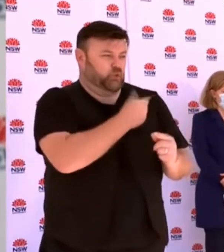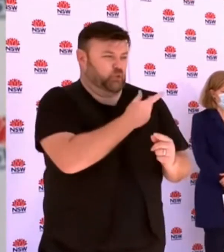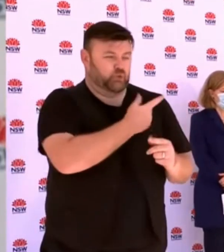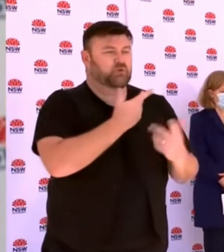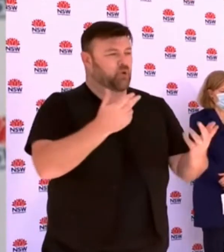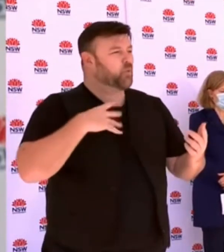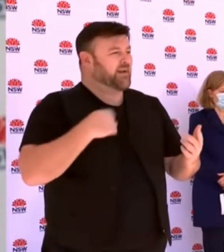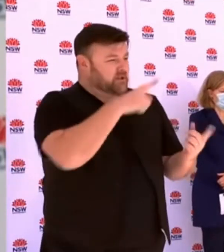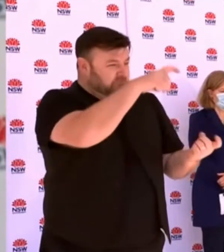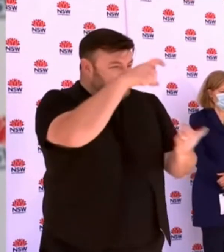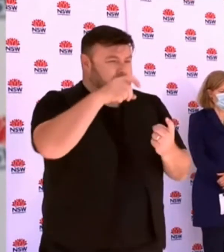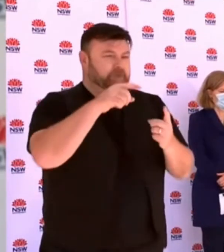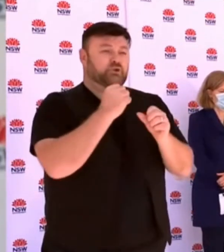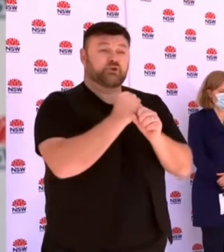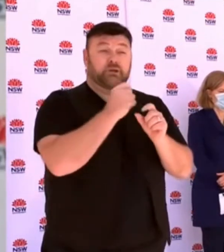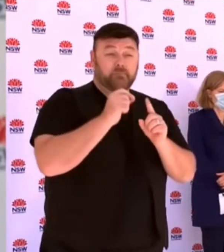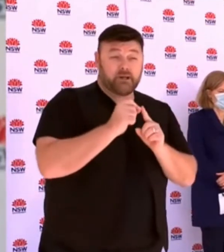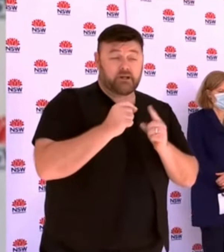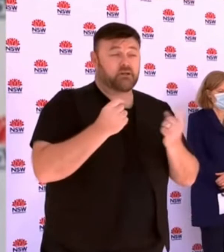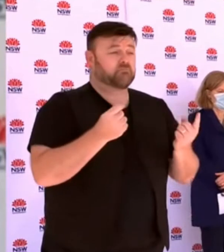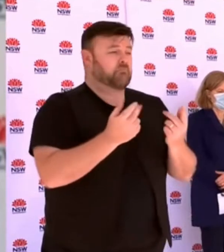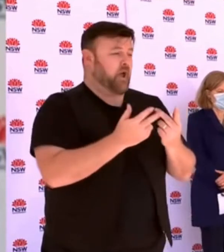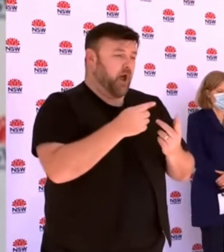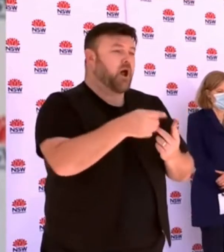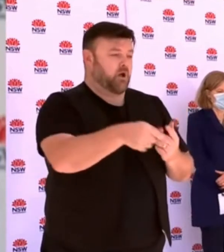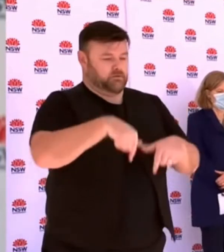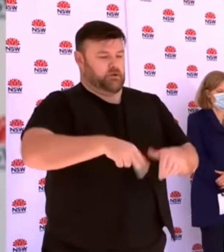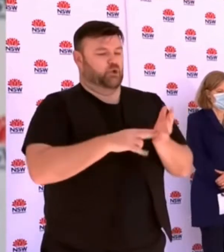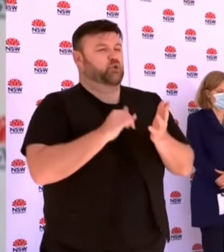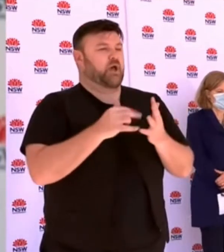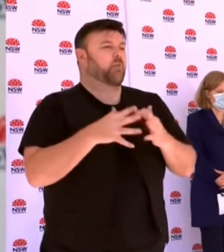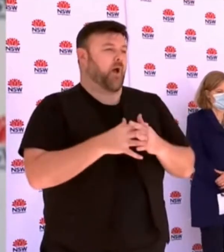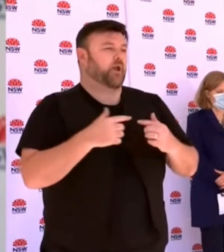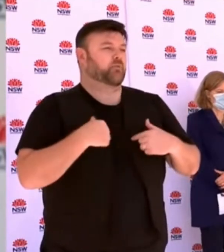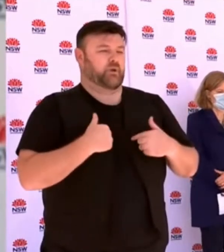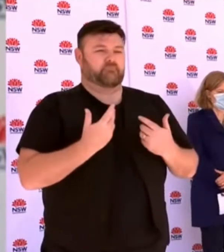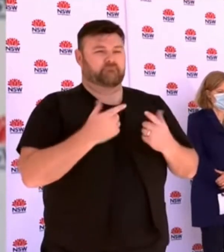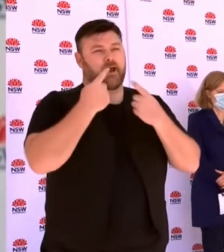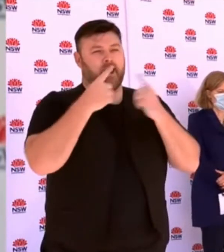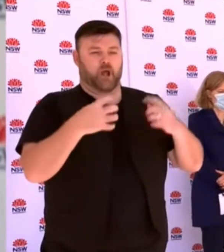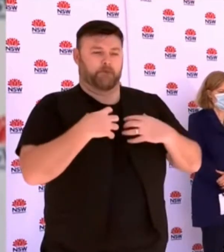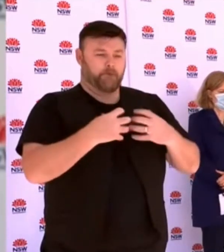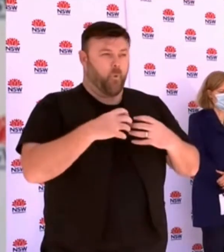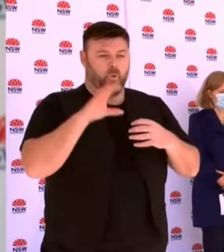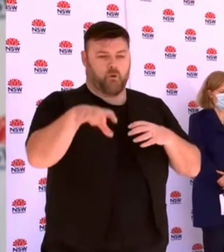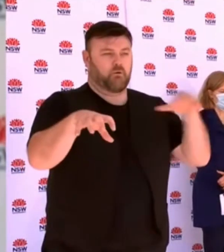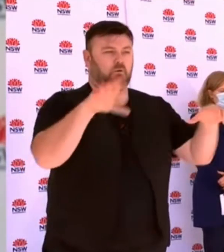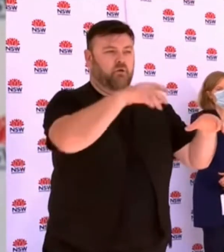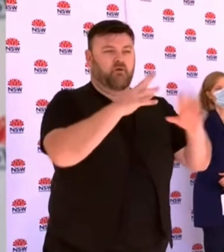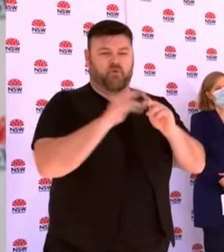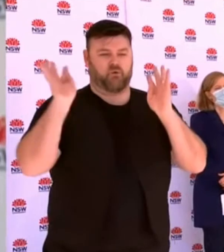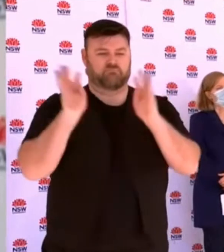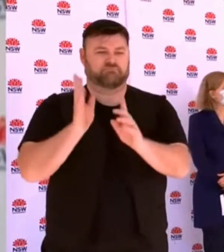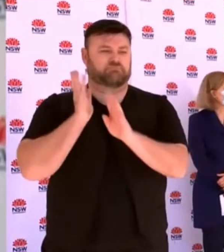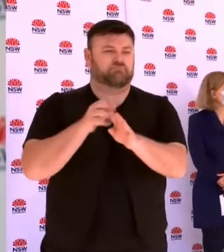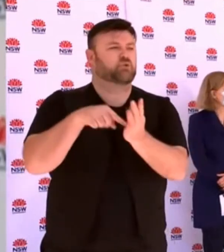we have as many GPs signed up as possible. And of course in New South Wales we've announced additional mass vaccination hubs and points of access, but